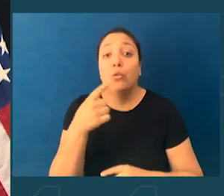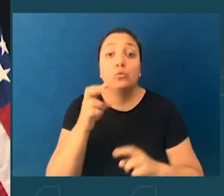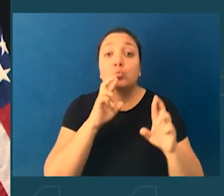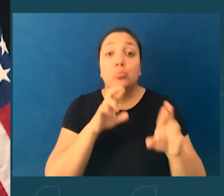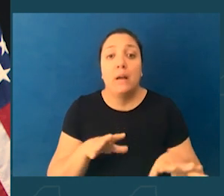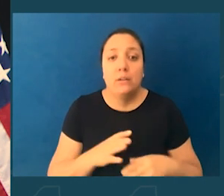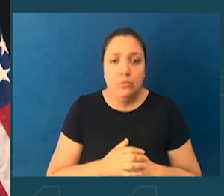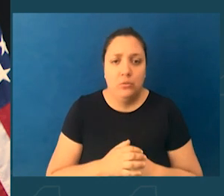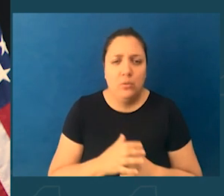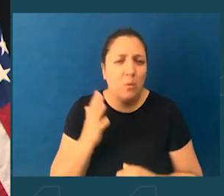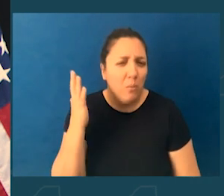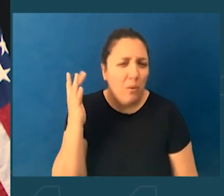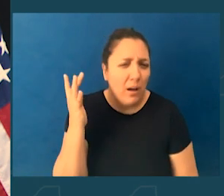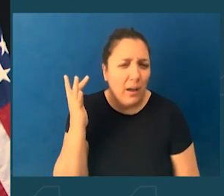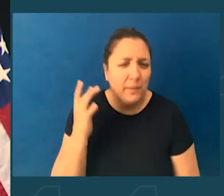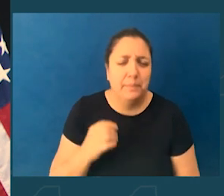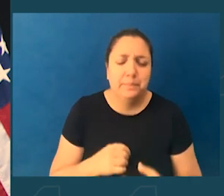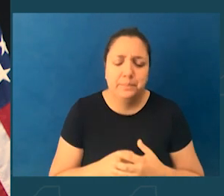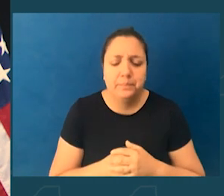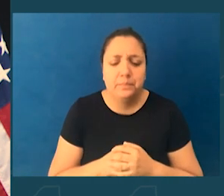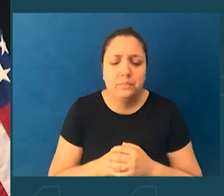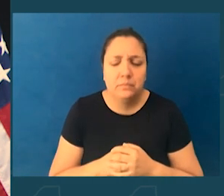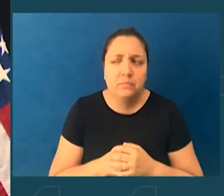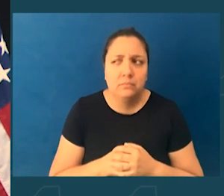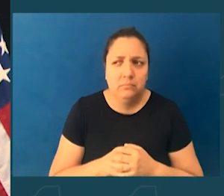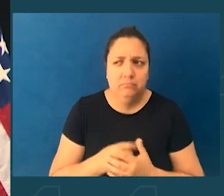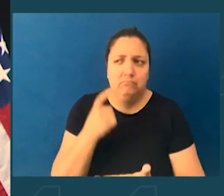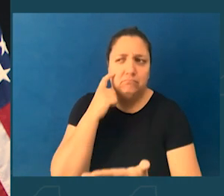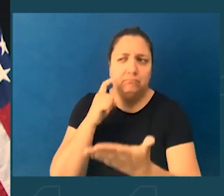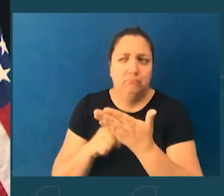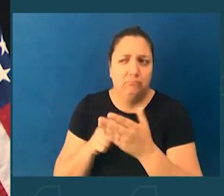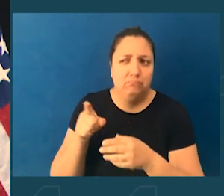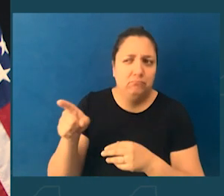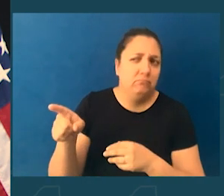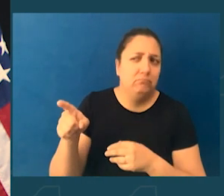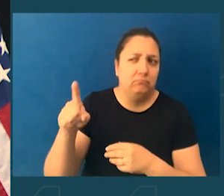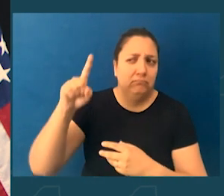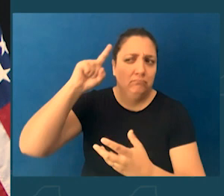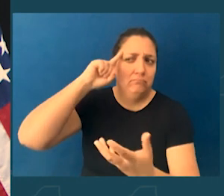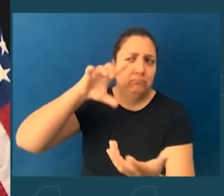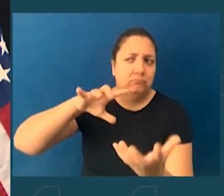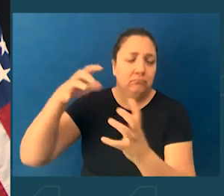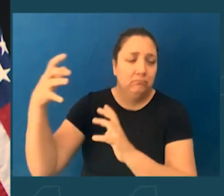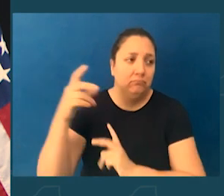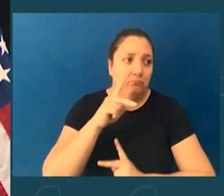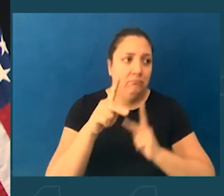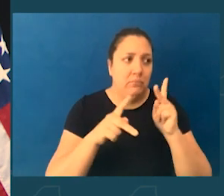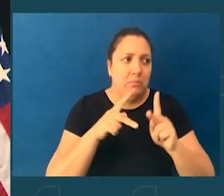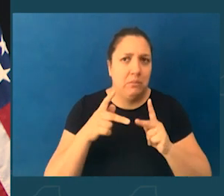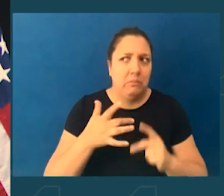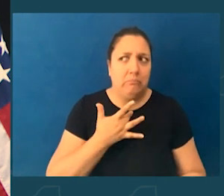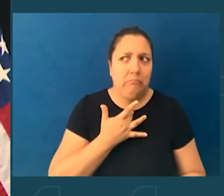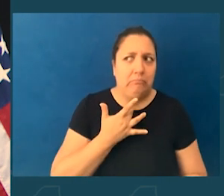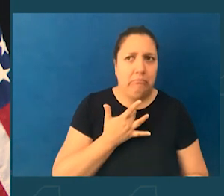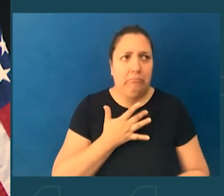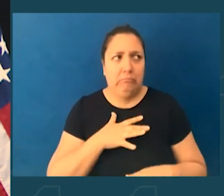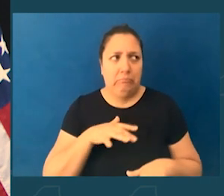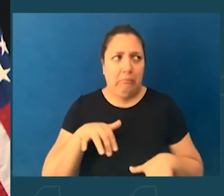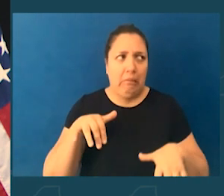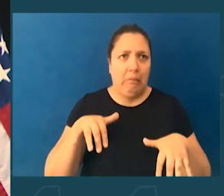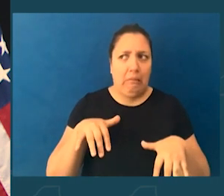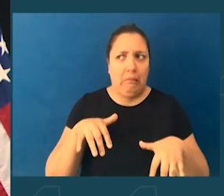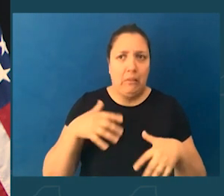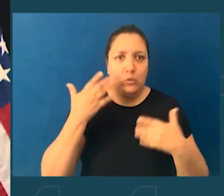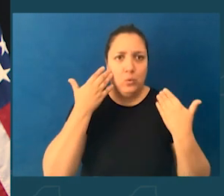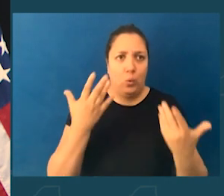do when they see people out in the community in crisis. In Buffalo, we have